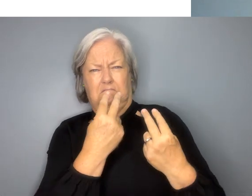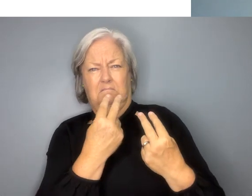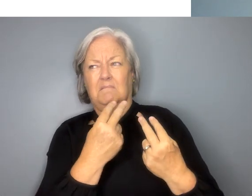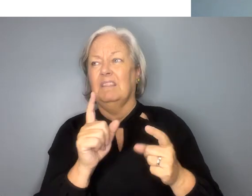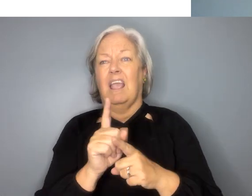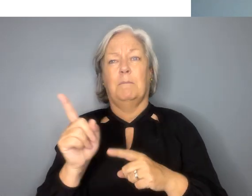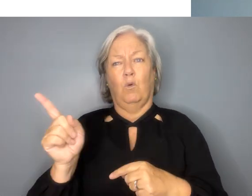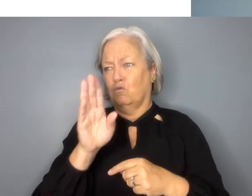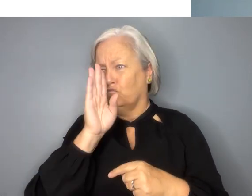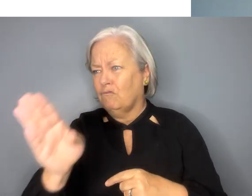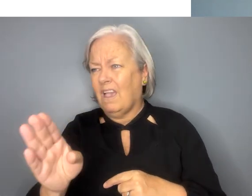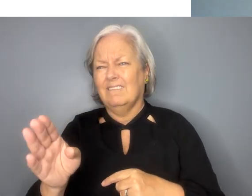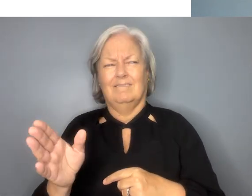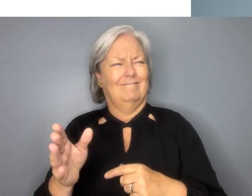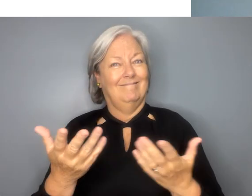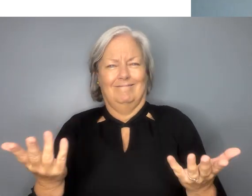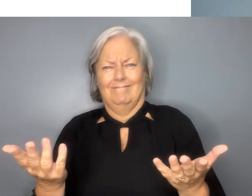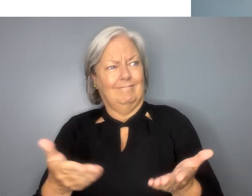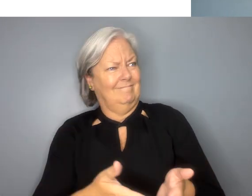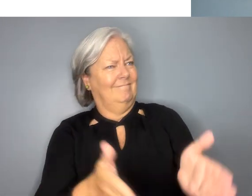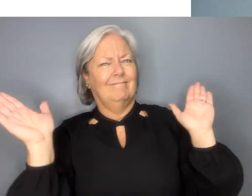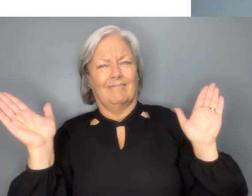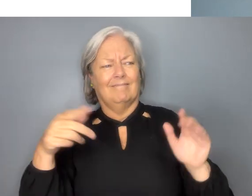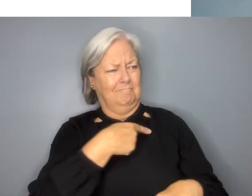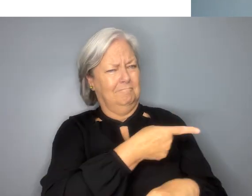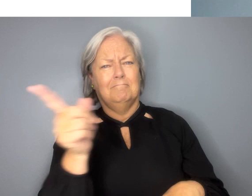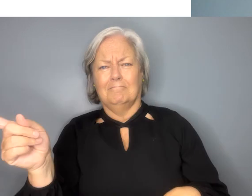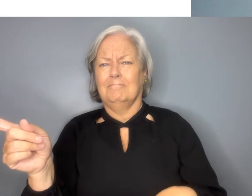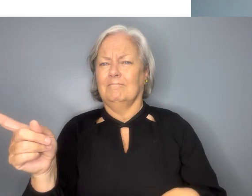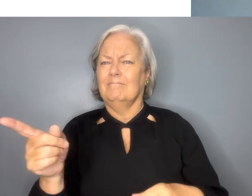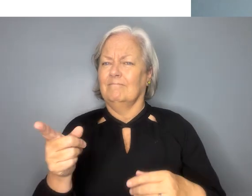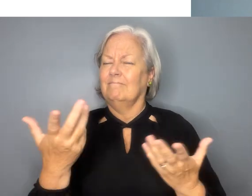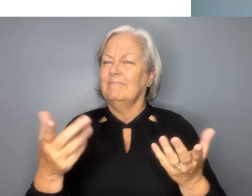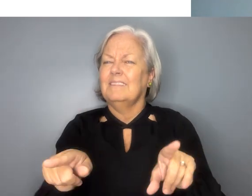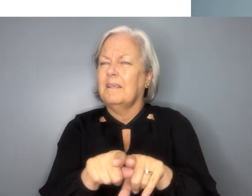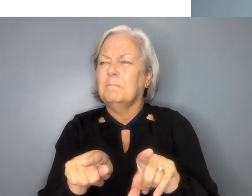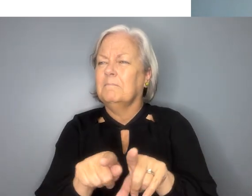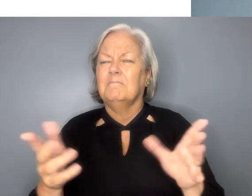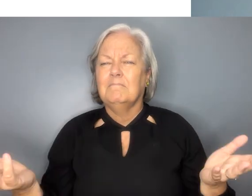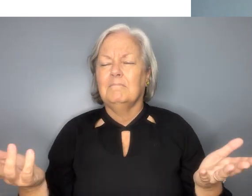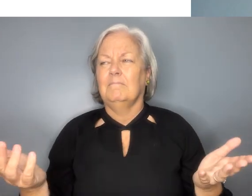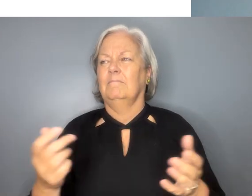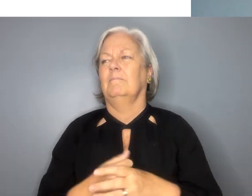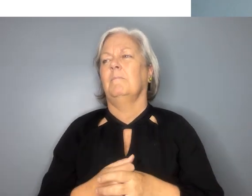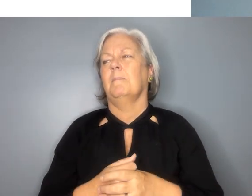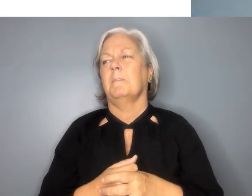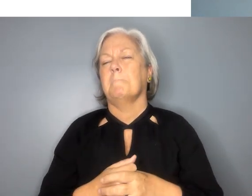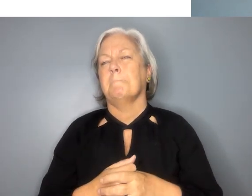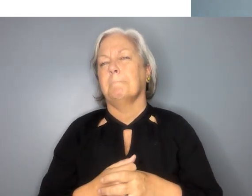having sex in a straight way, let alone a gay way. So to kind of really reconcile with seeing us as full